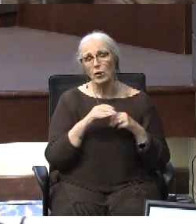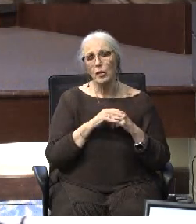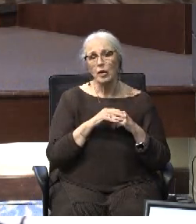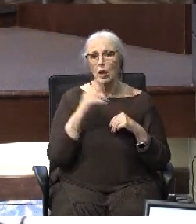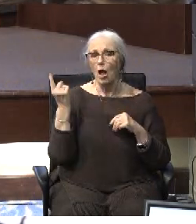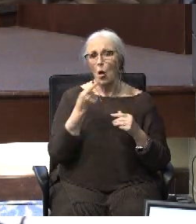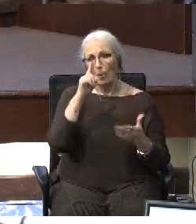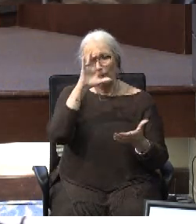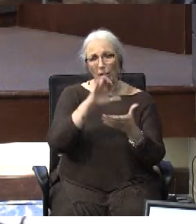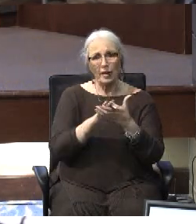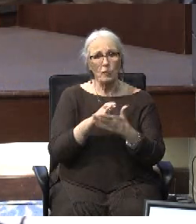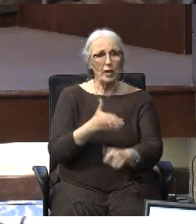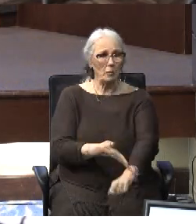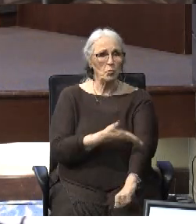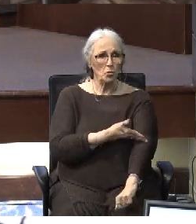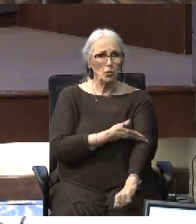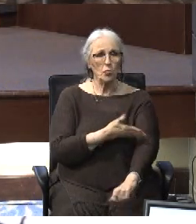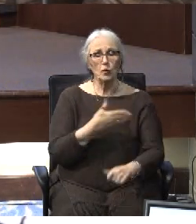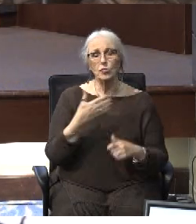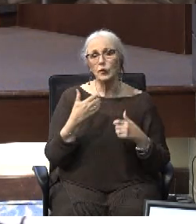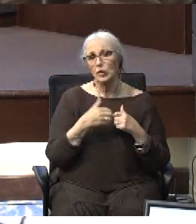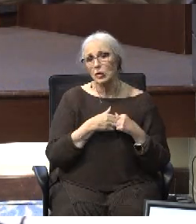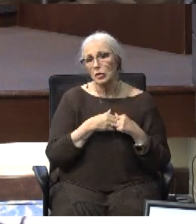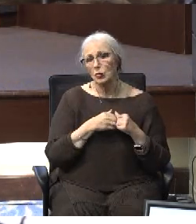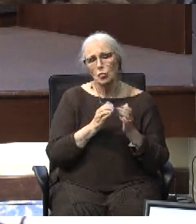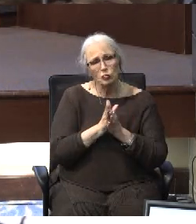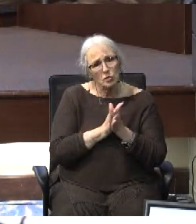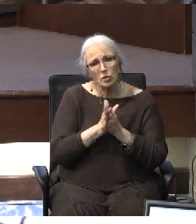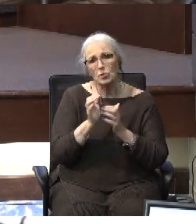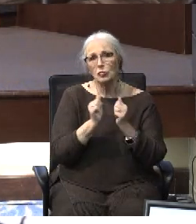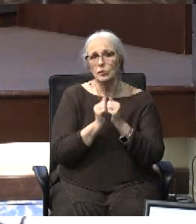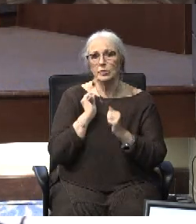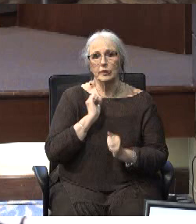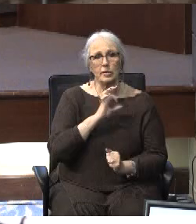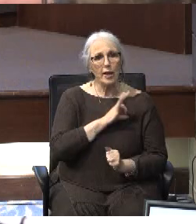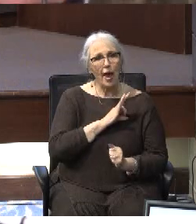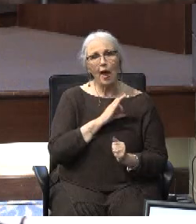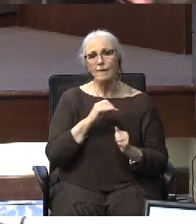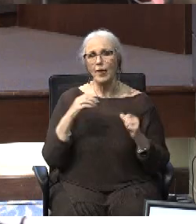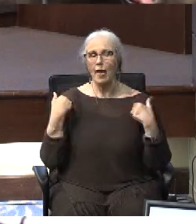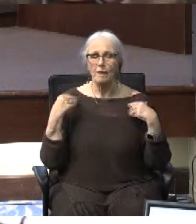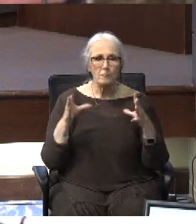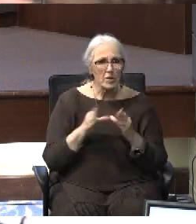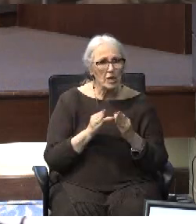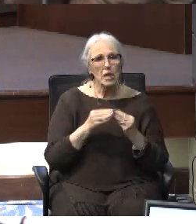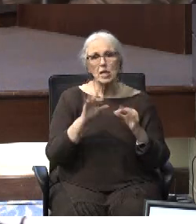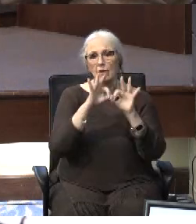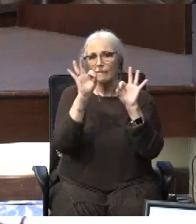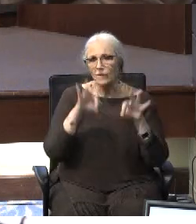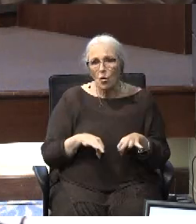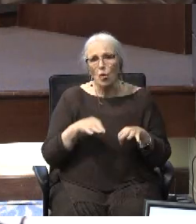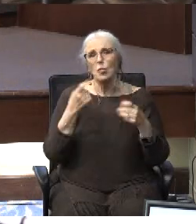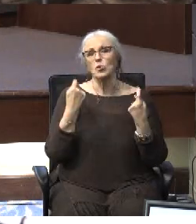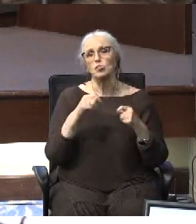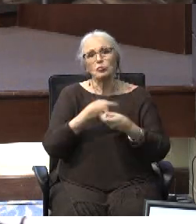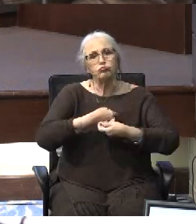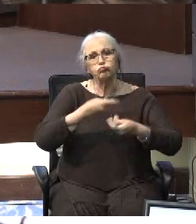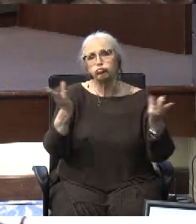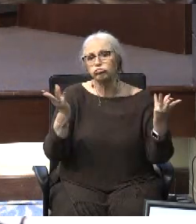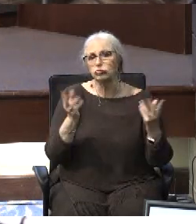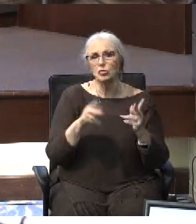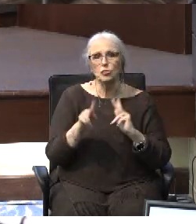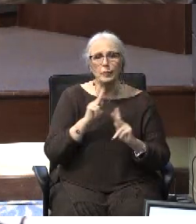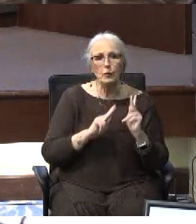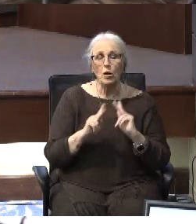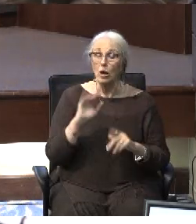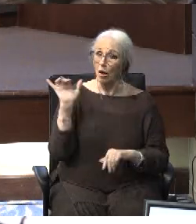always believe we can do better. So we're diligent with staff and staff meetings to try to get these forms out to folks. Another issue